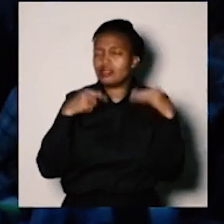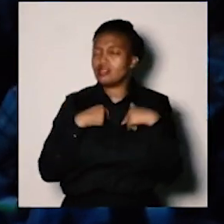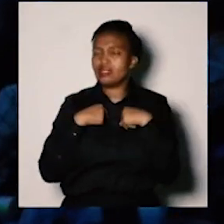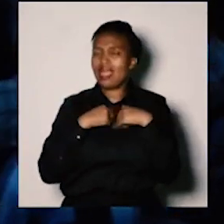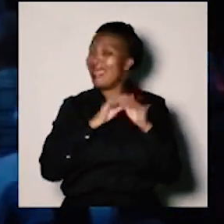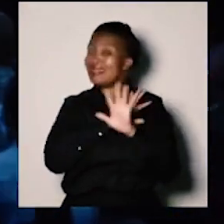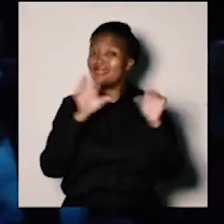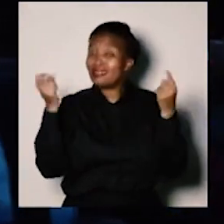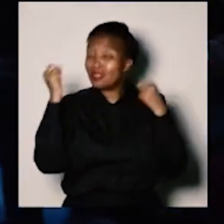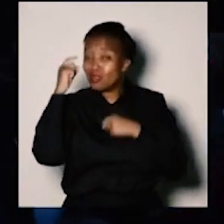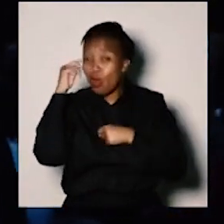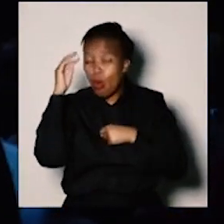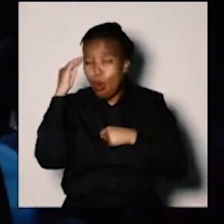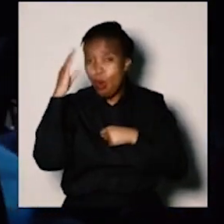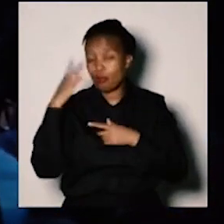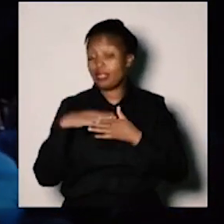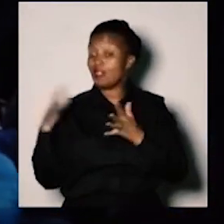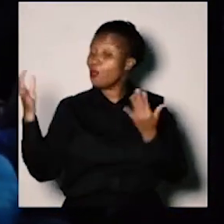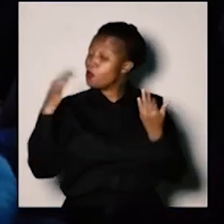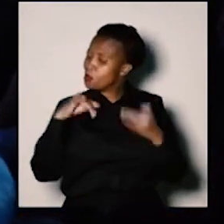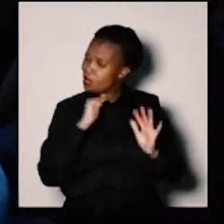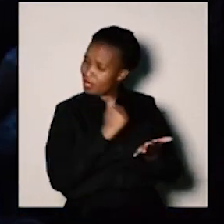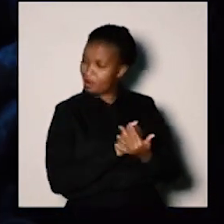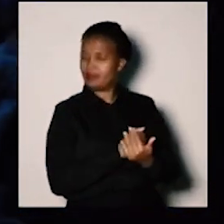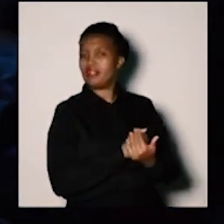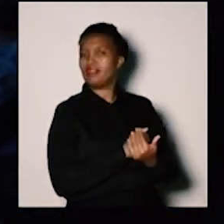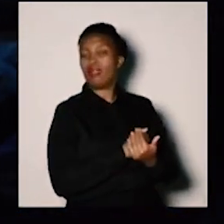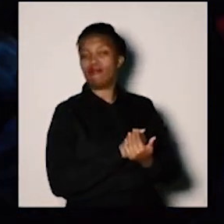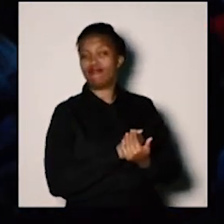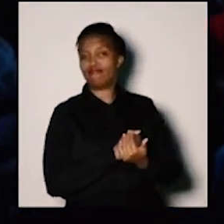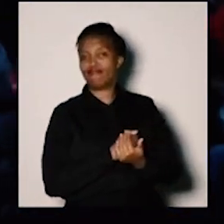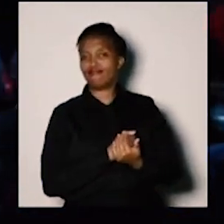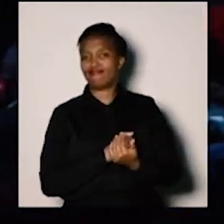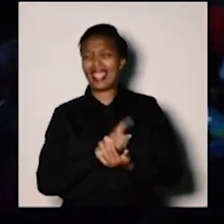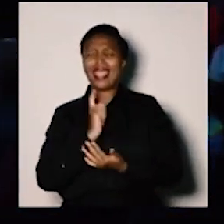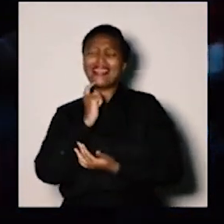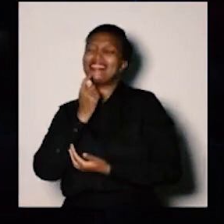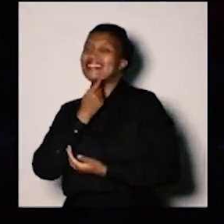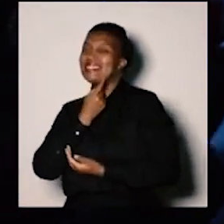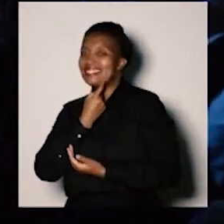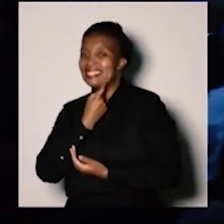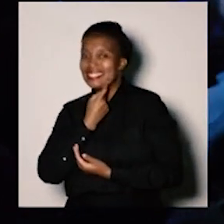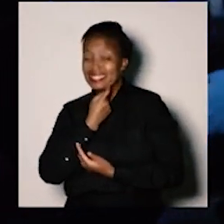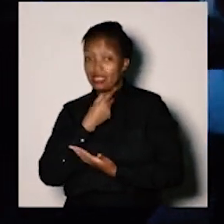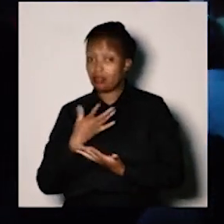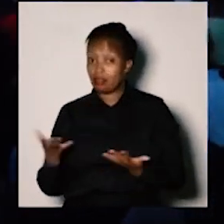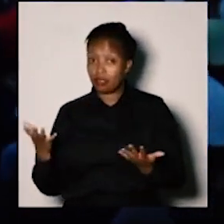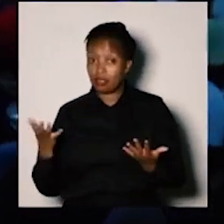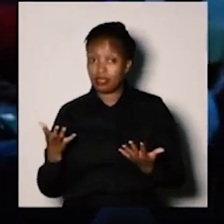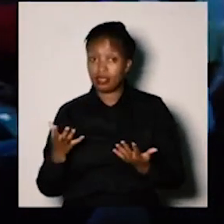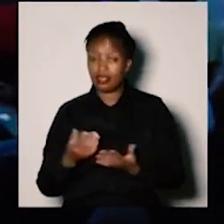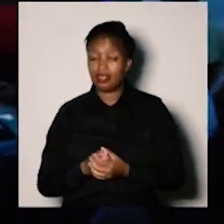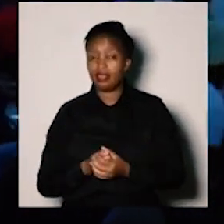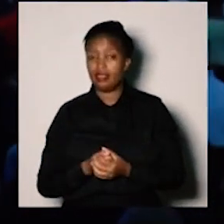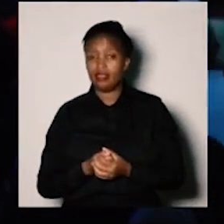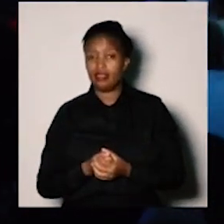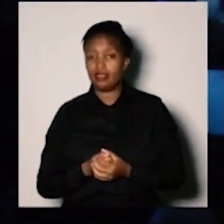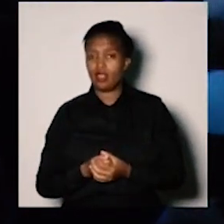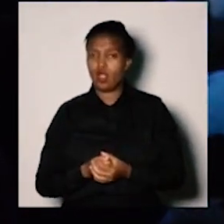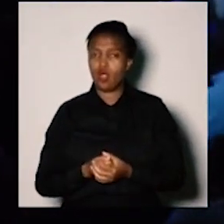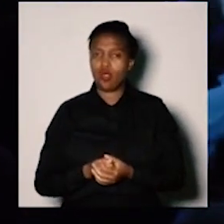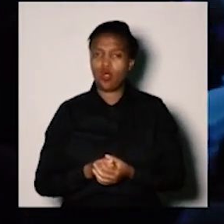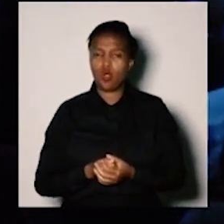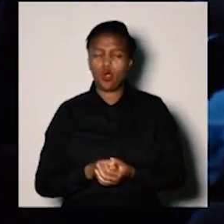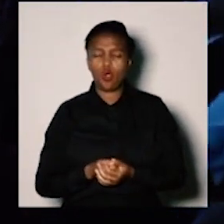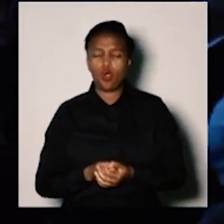me. So he came in, sat down at my home, and he said, "Unarantuana ko yuta life ne rizantuana." Okay, what was yuta life